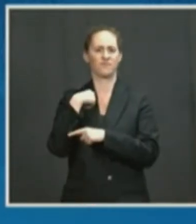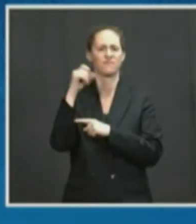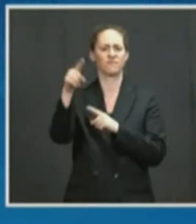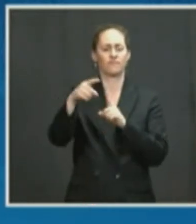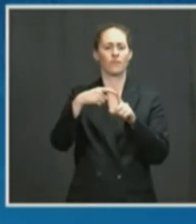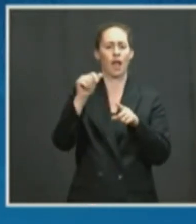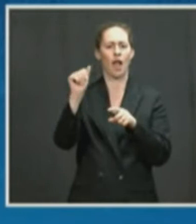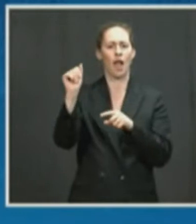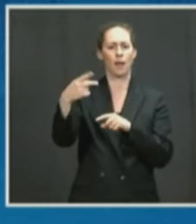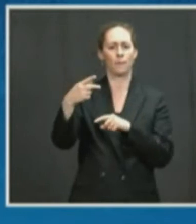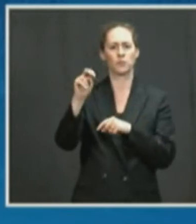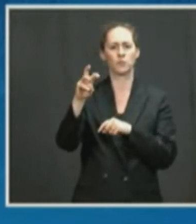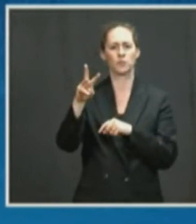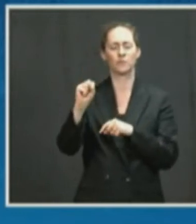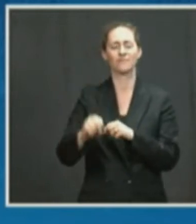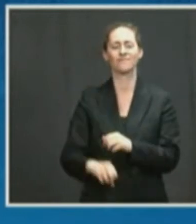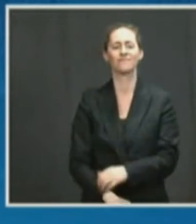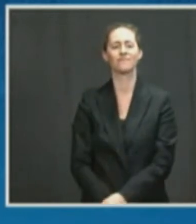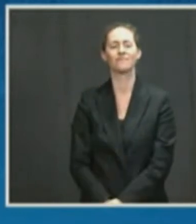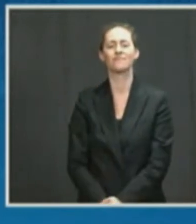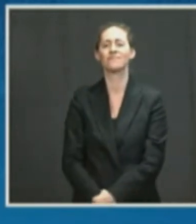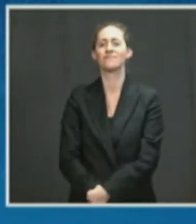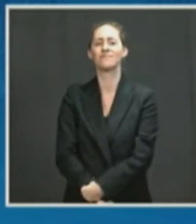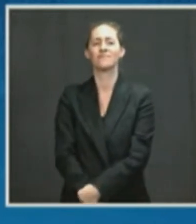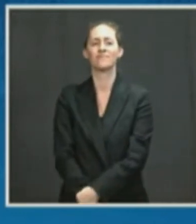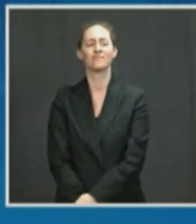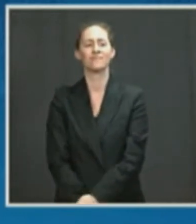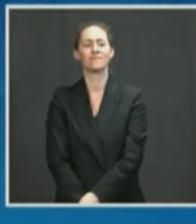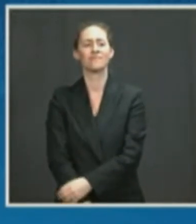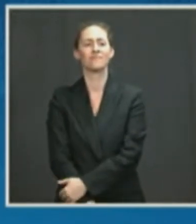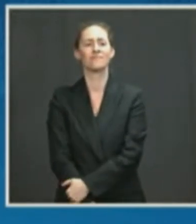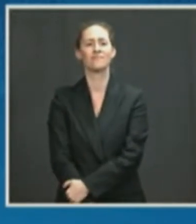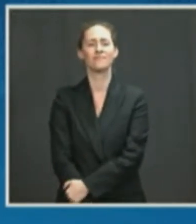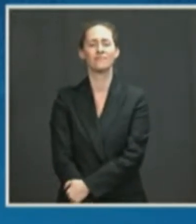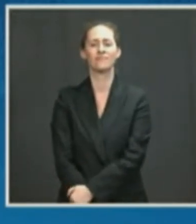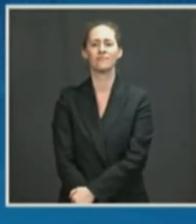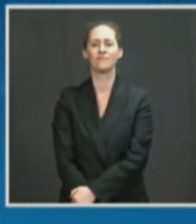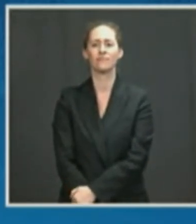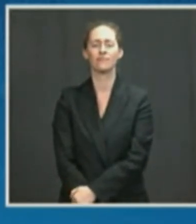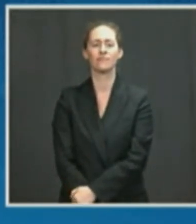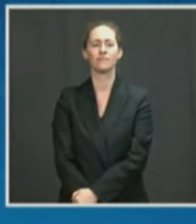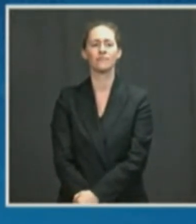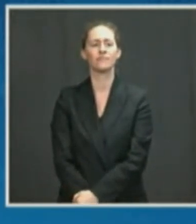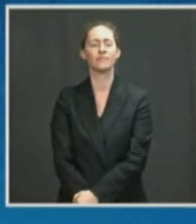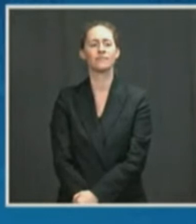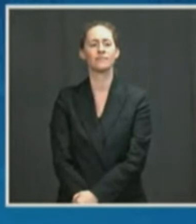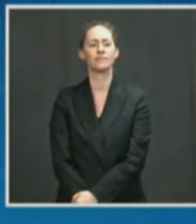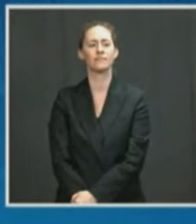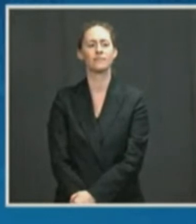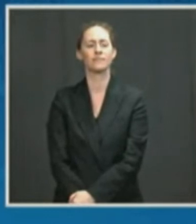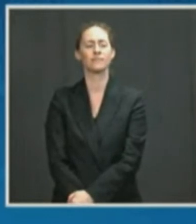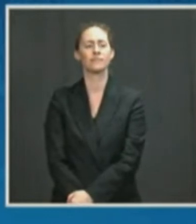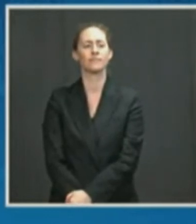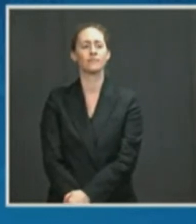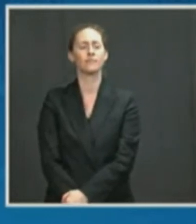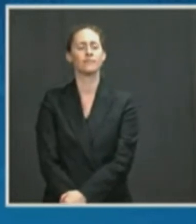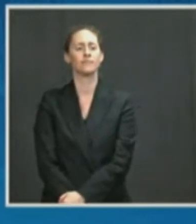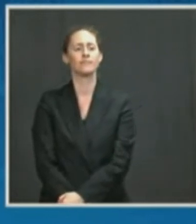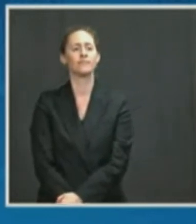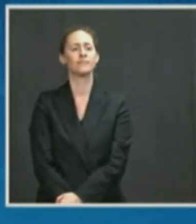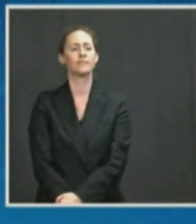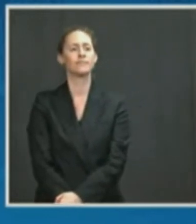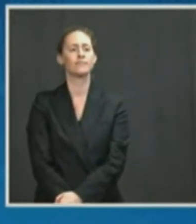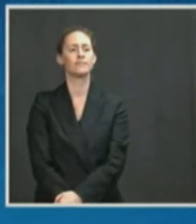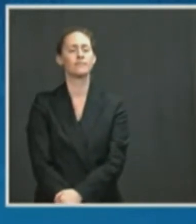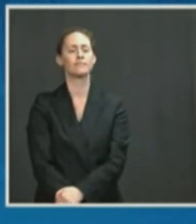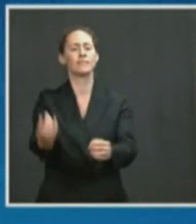Sure. Thank you both for taking questions. Madam Vice President, you just spoke about this. You've spoken about this in the past, the need to